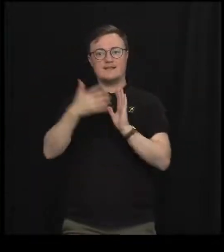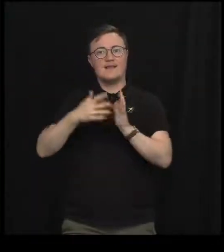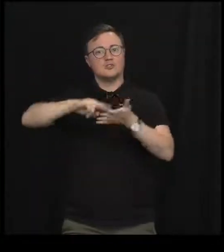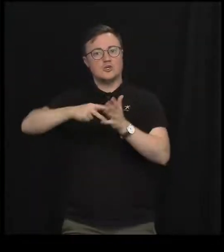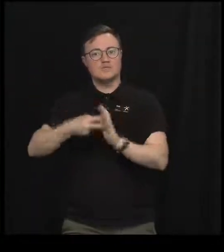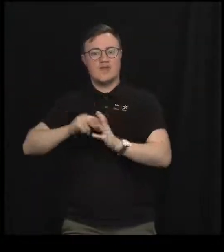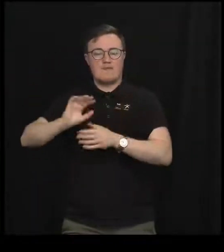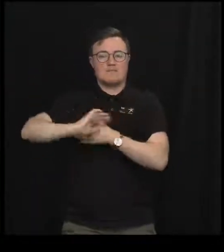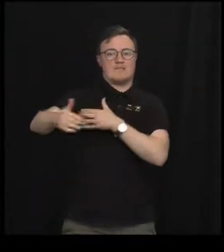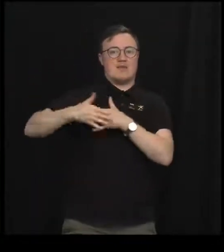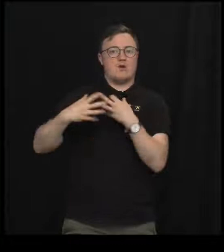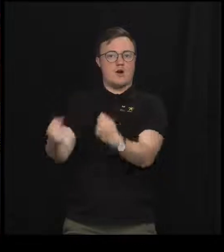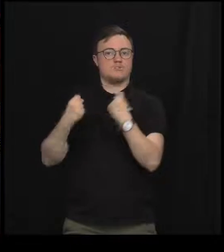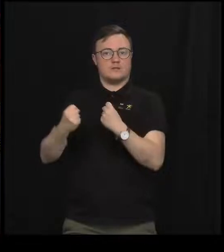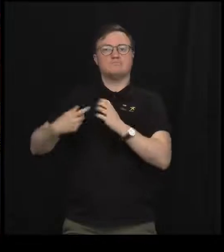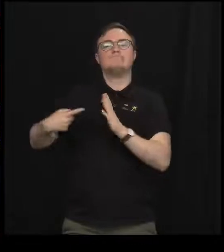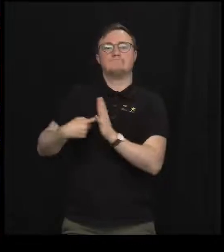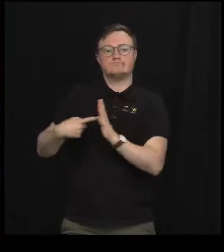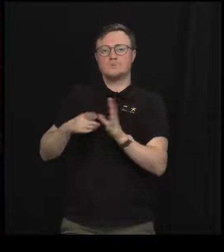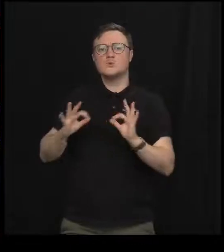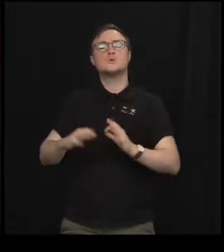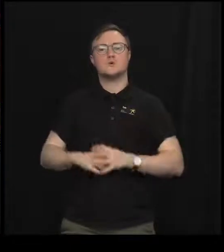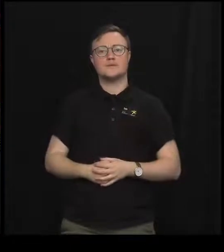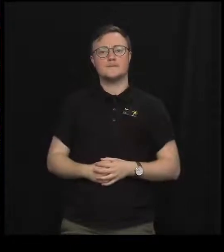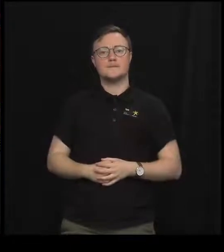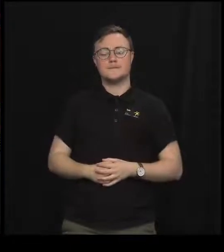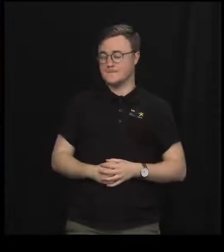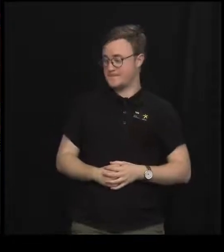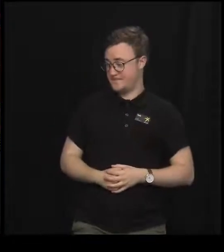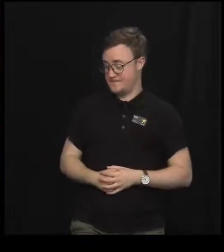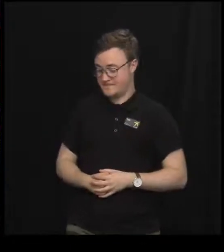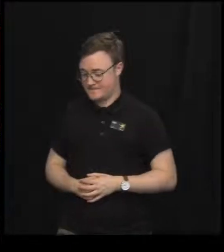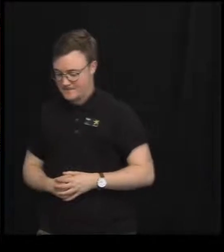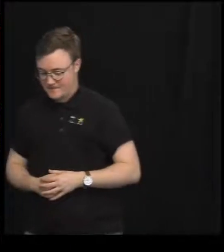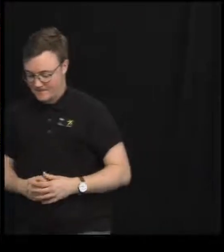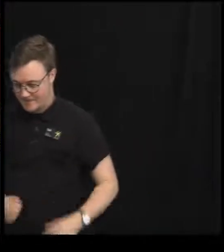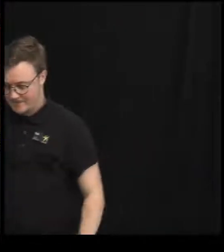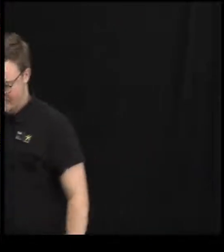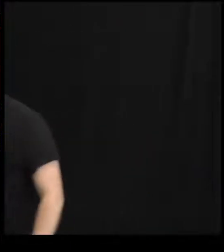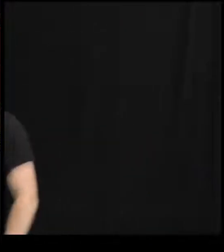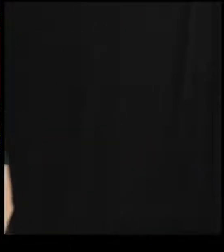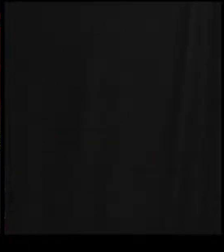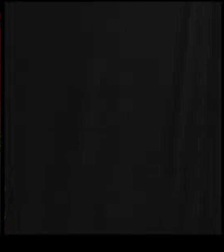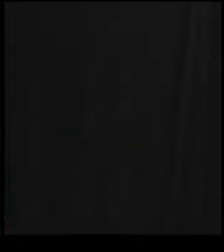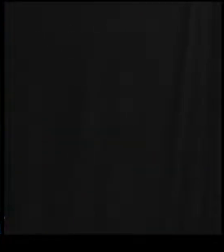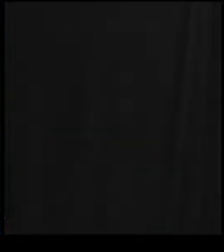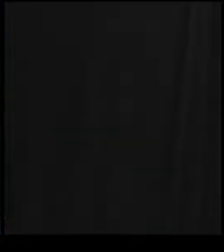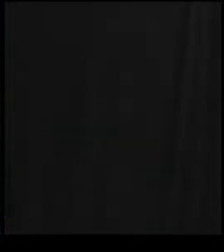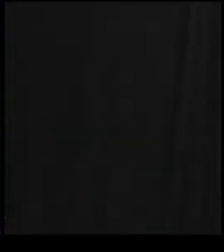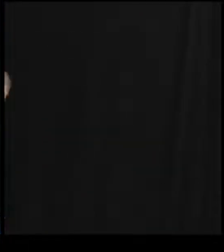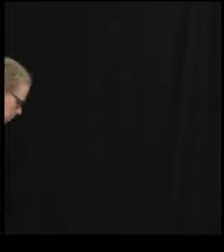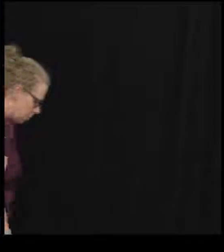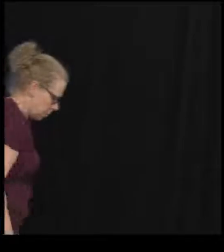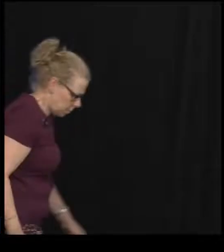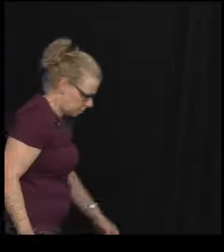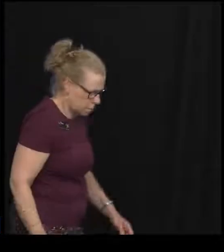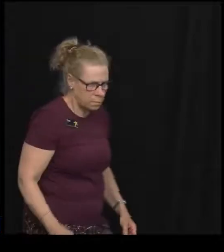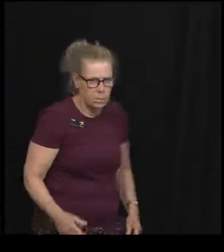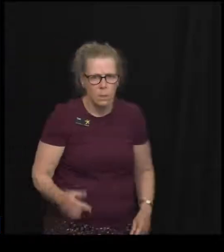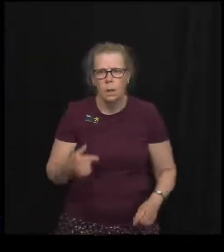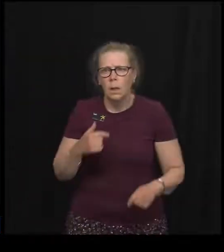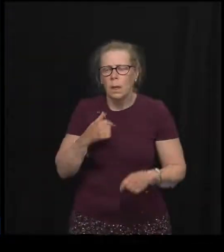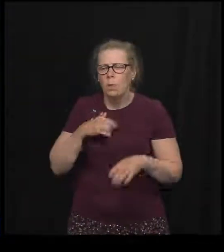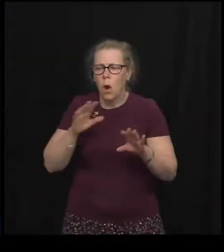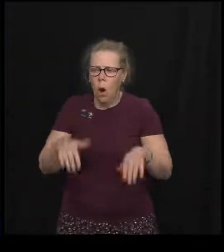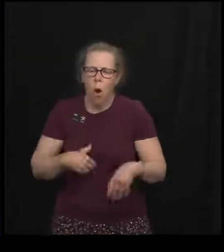also becoming stronger and more resilient. I trained as a medical doctor, and then I came out of medical